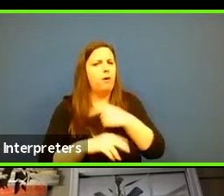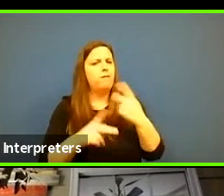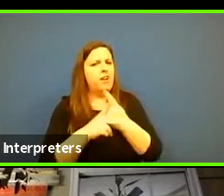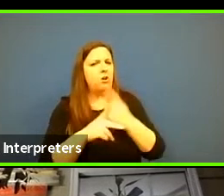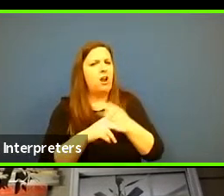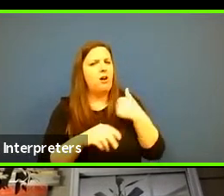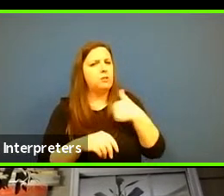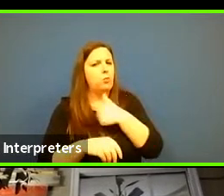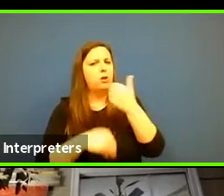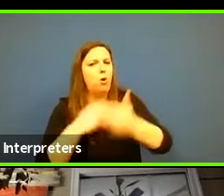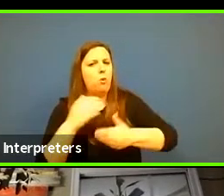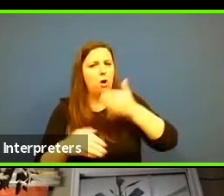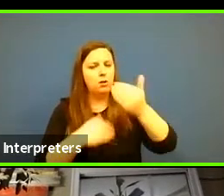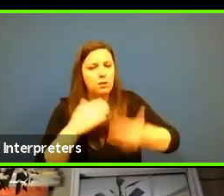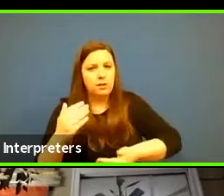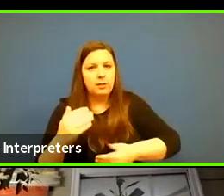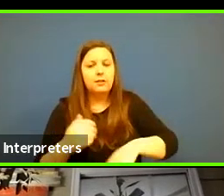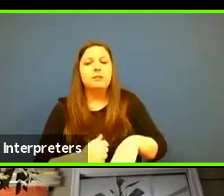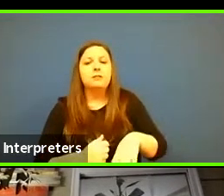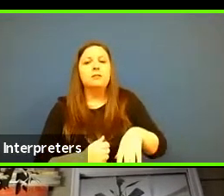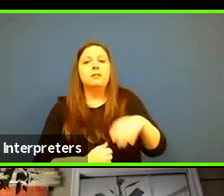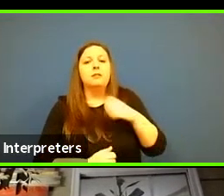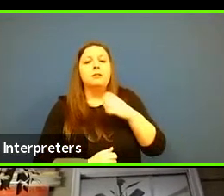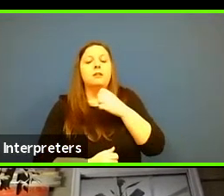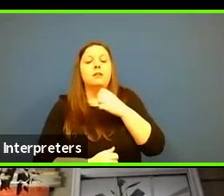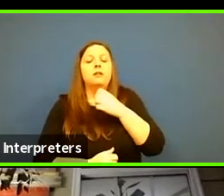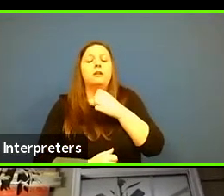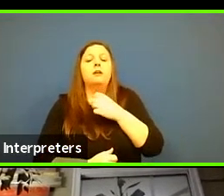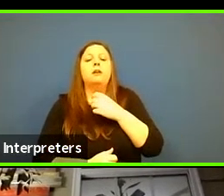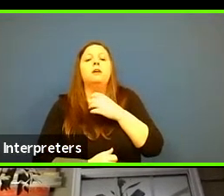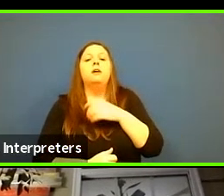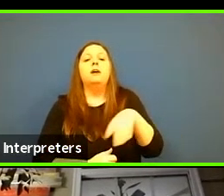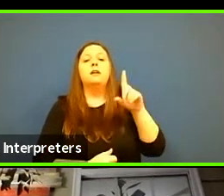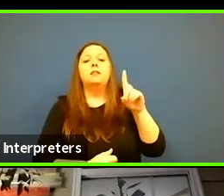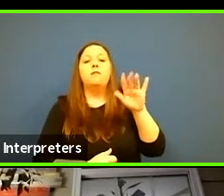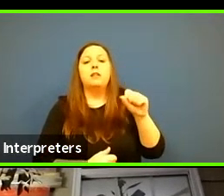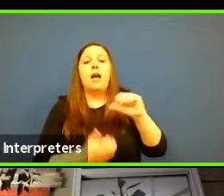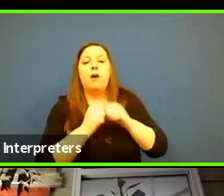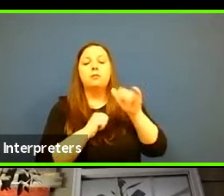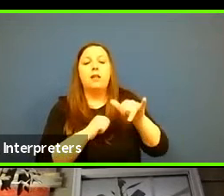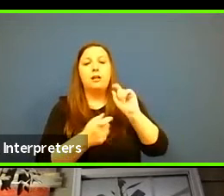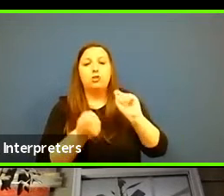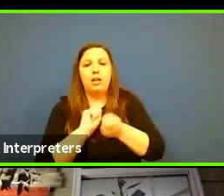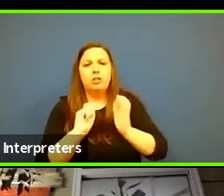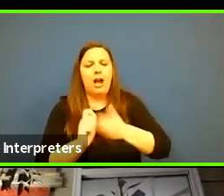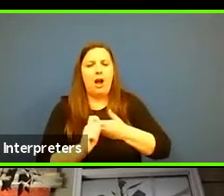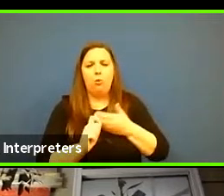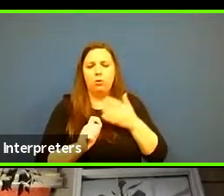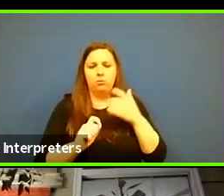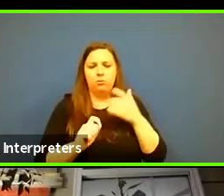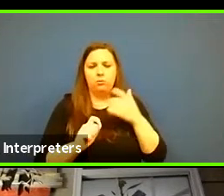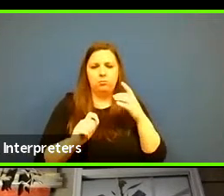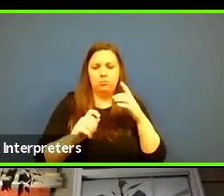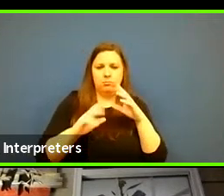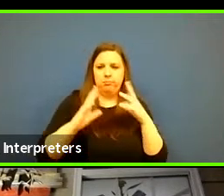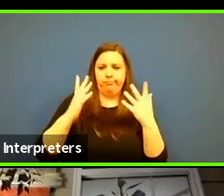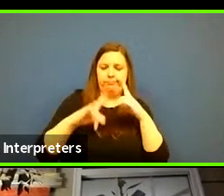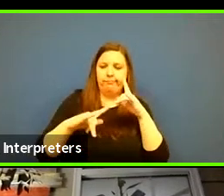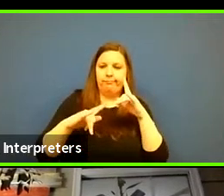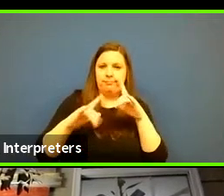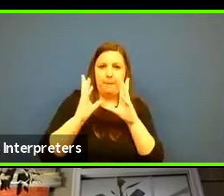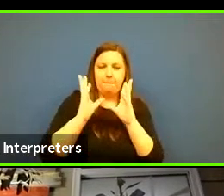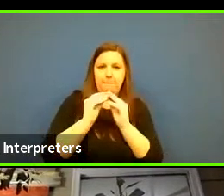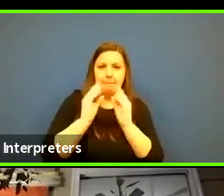Great. Okay. And so in December, how does that change our dynamics from today? Are we just going to make sure that they're all